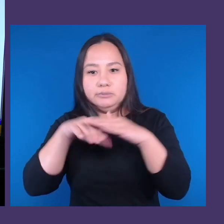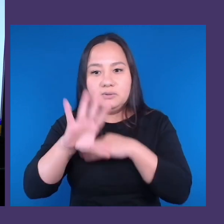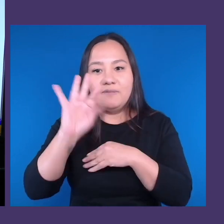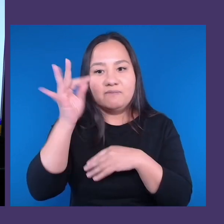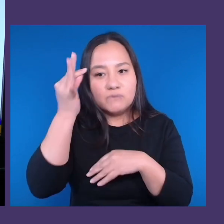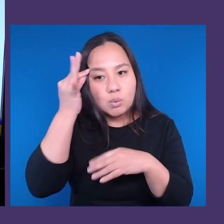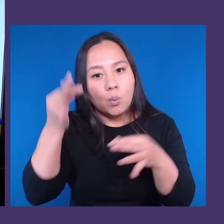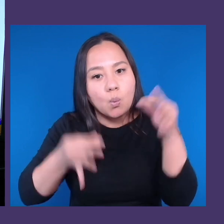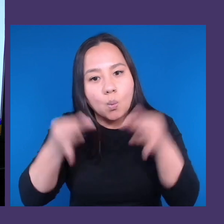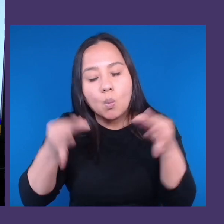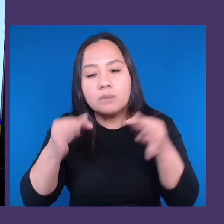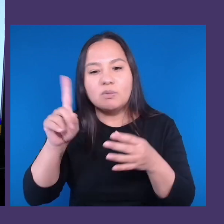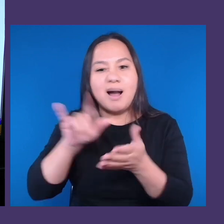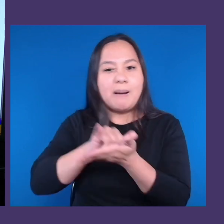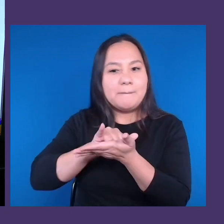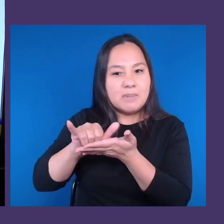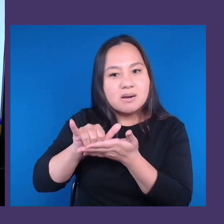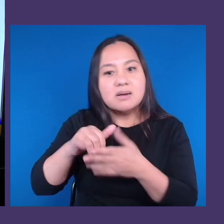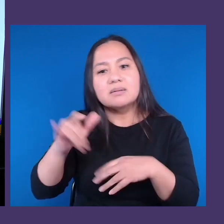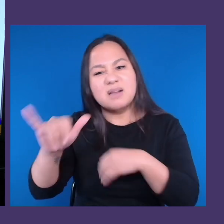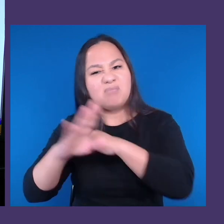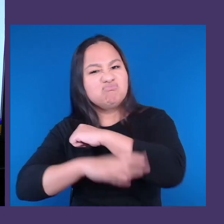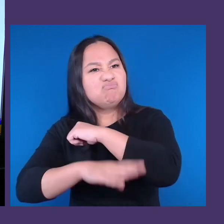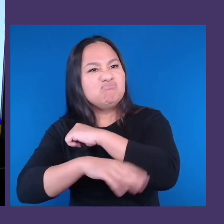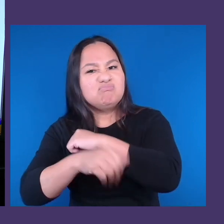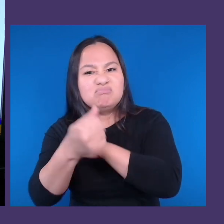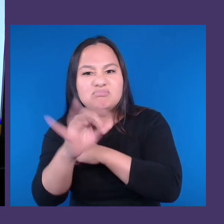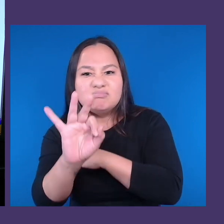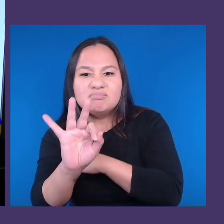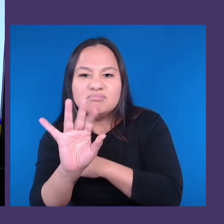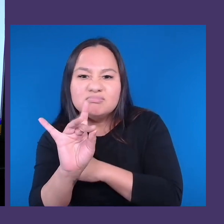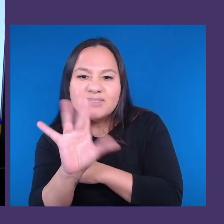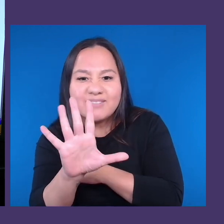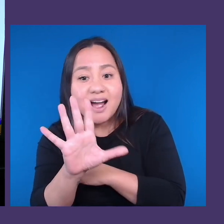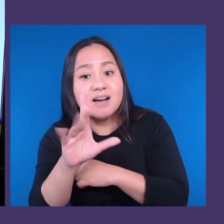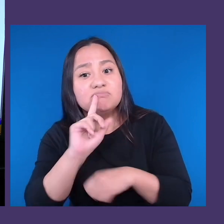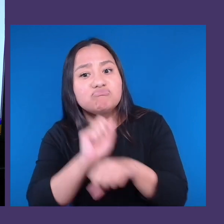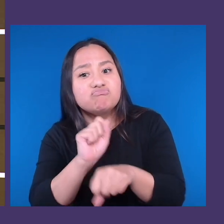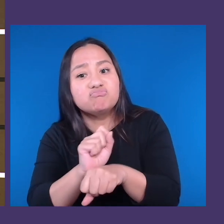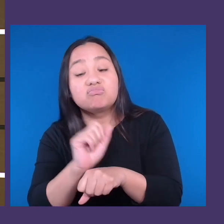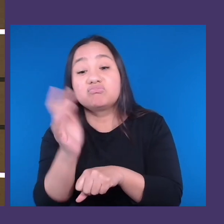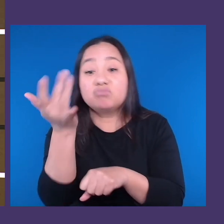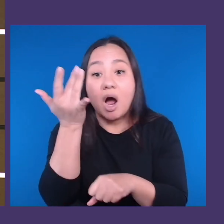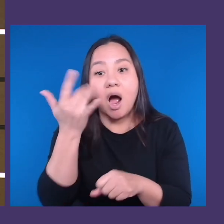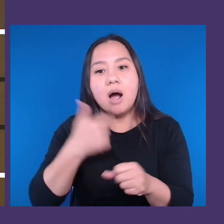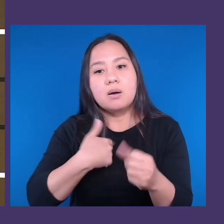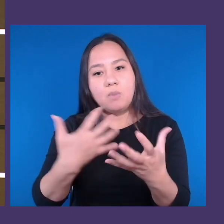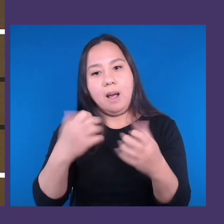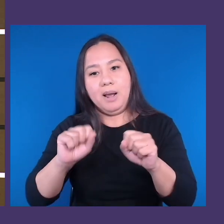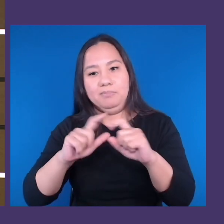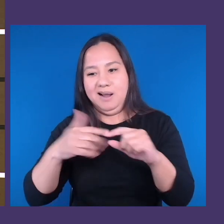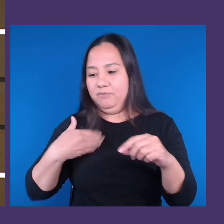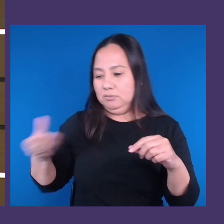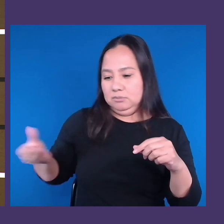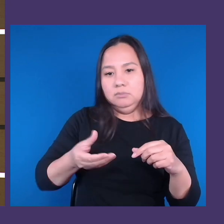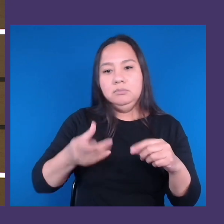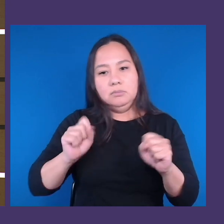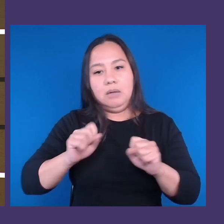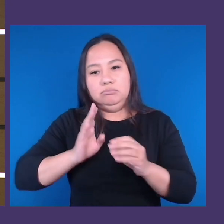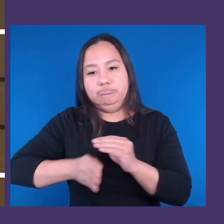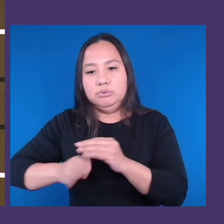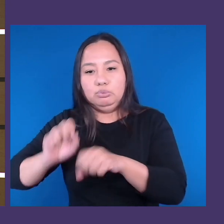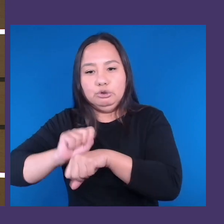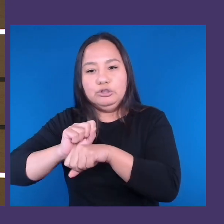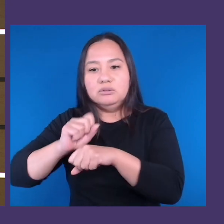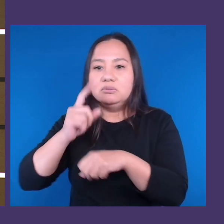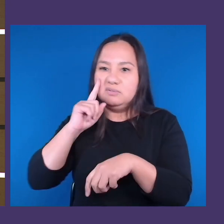1985. And I did it because I wanted to have it to do my work, working for a federal judge. And the same thing basically happened a